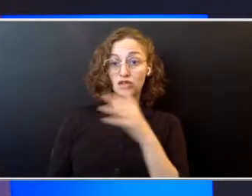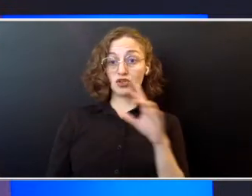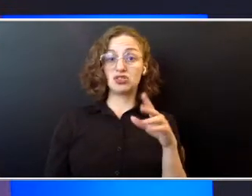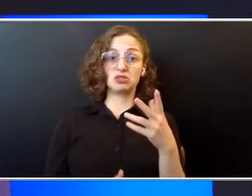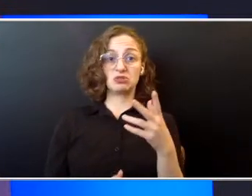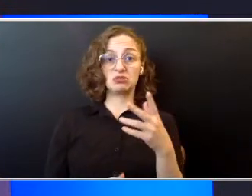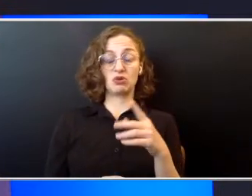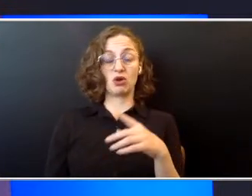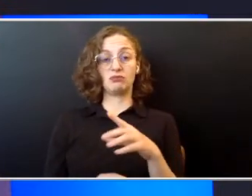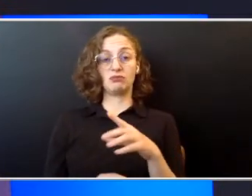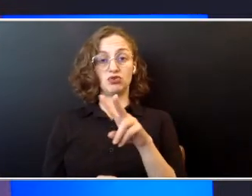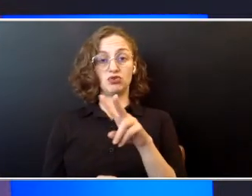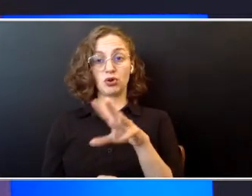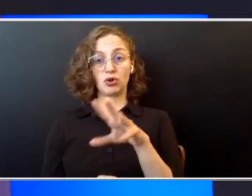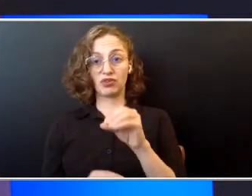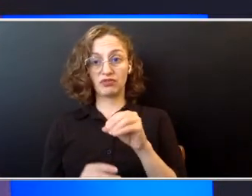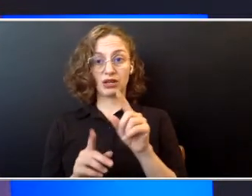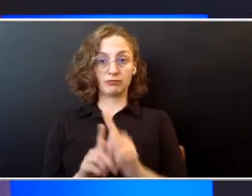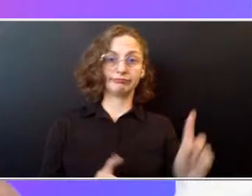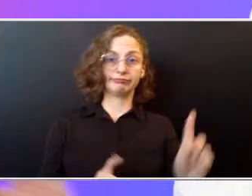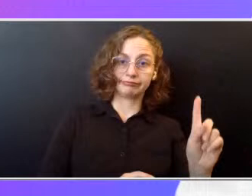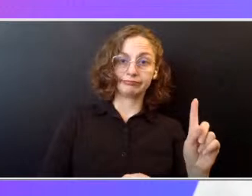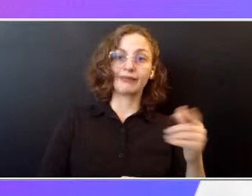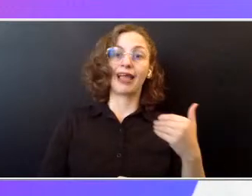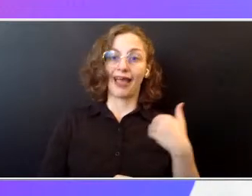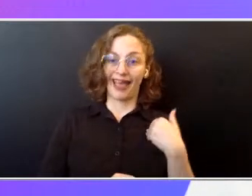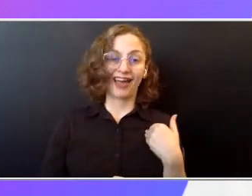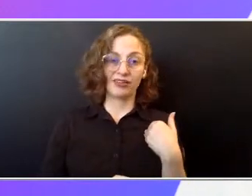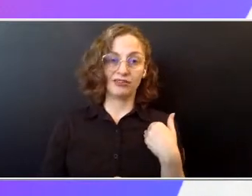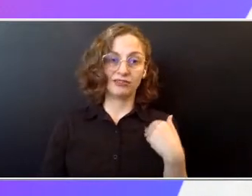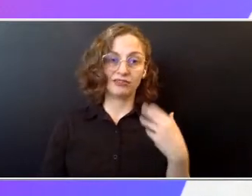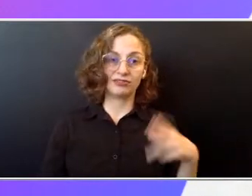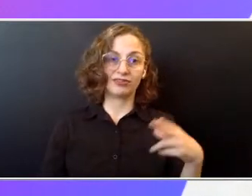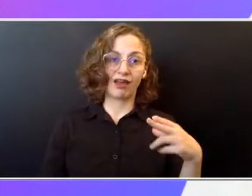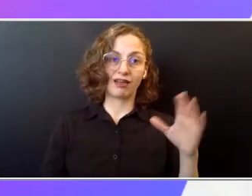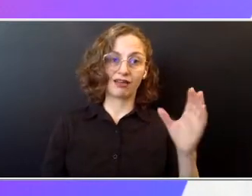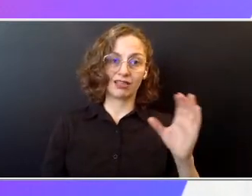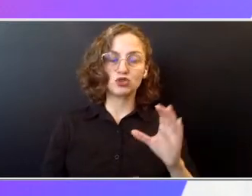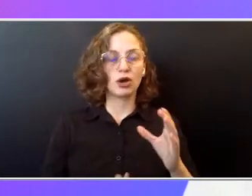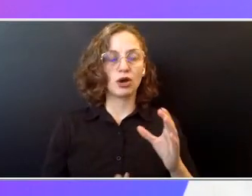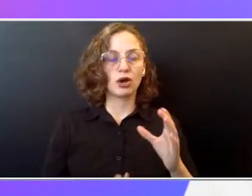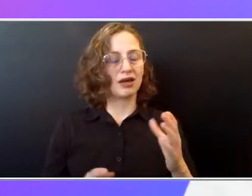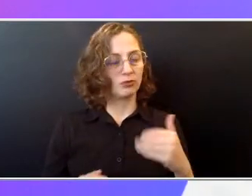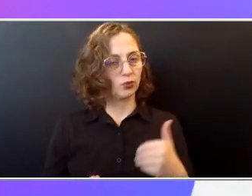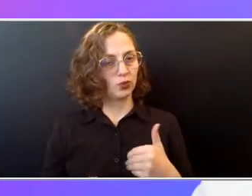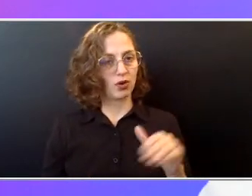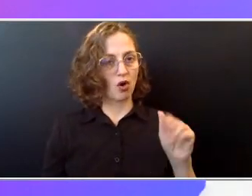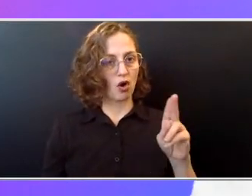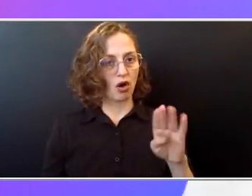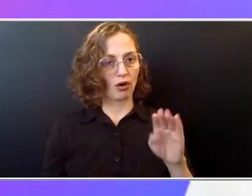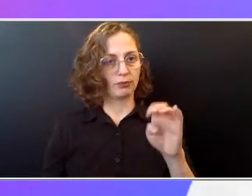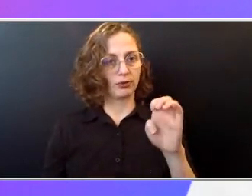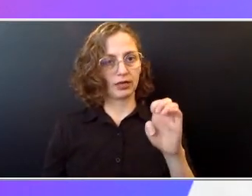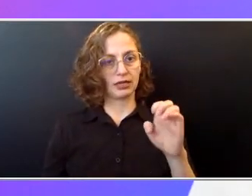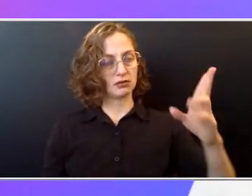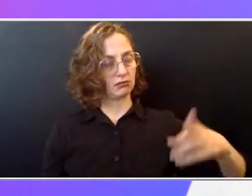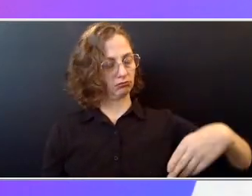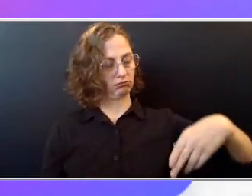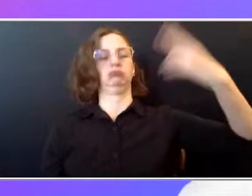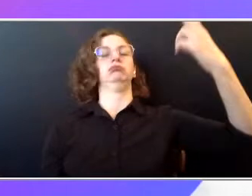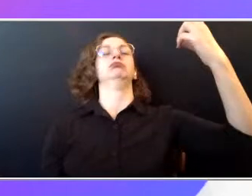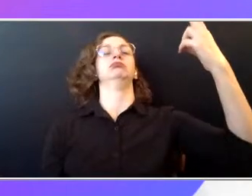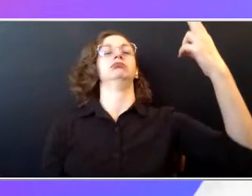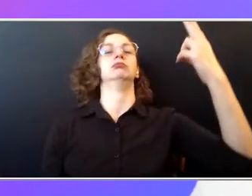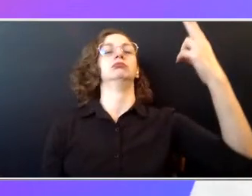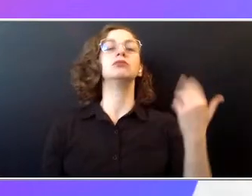high cholesterol, as the mother does. But they're not as high as Aubrey. And there are new medications that we have. Aubrey on one medication right